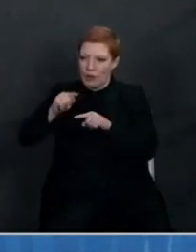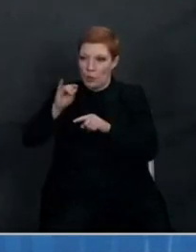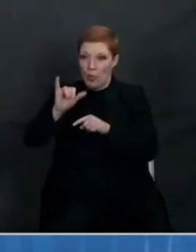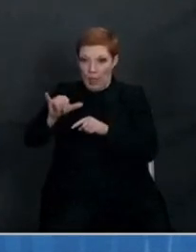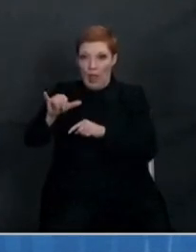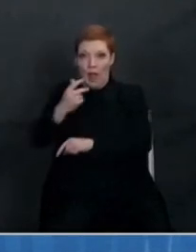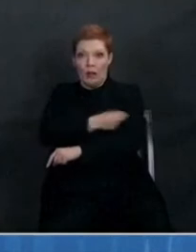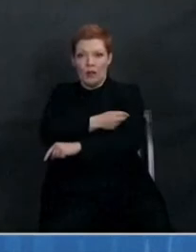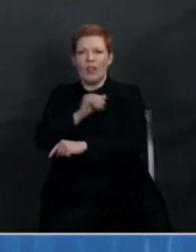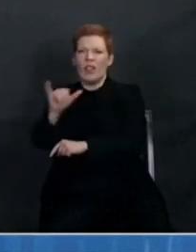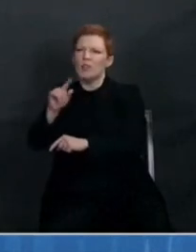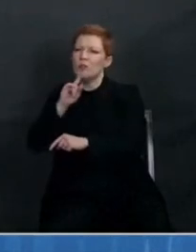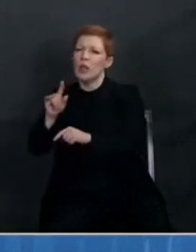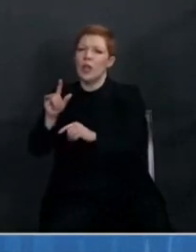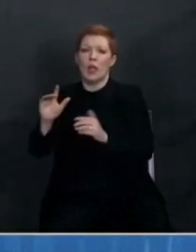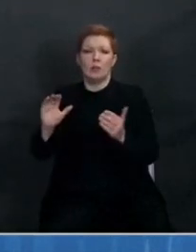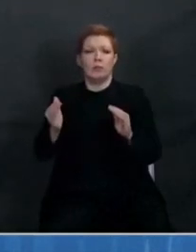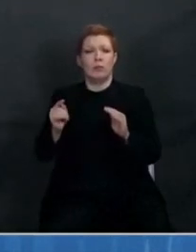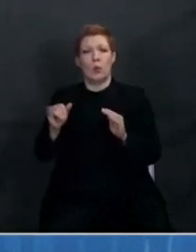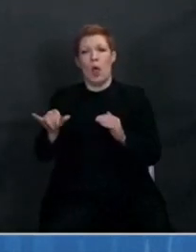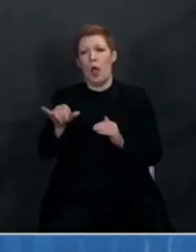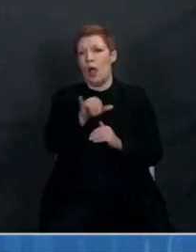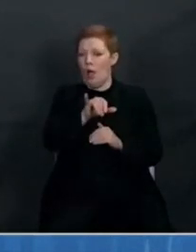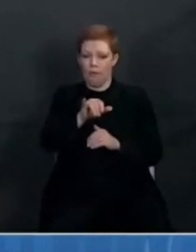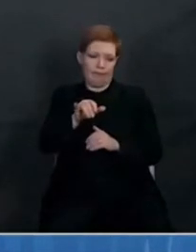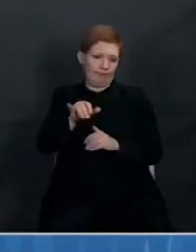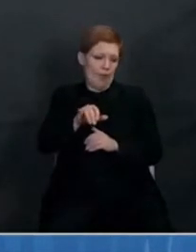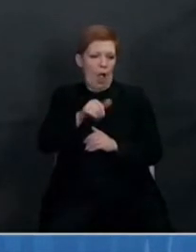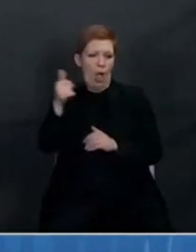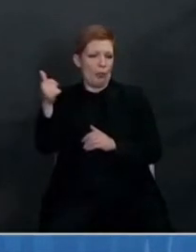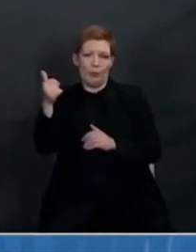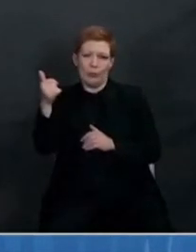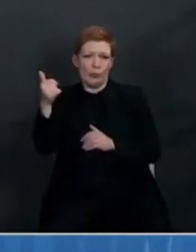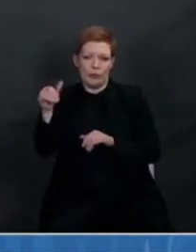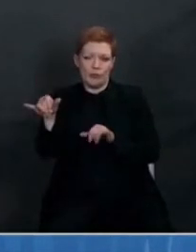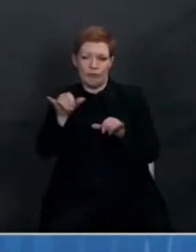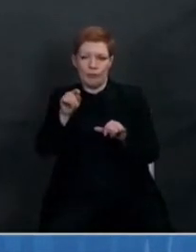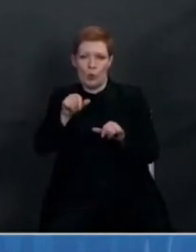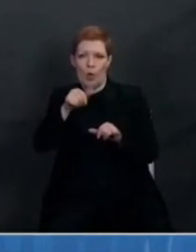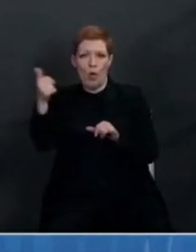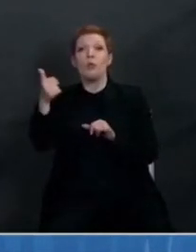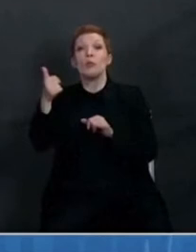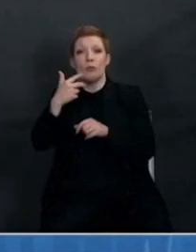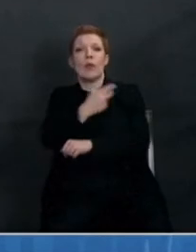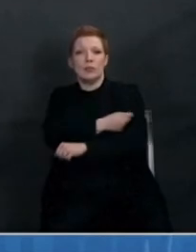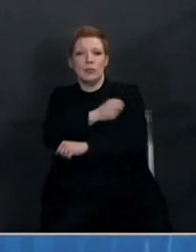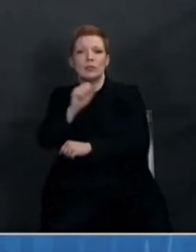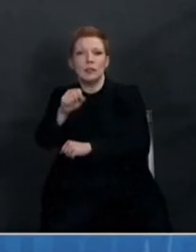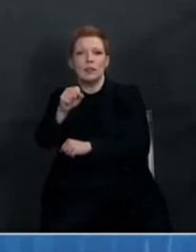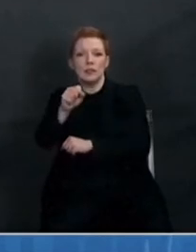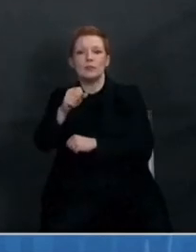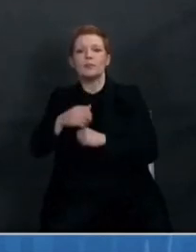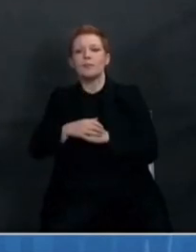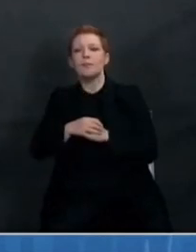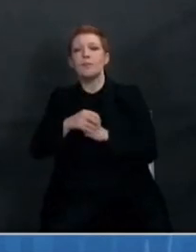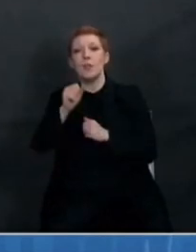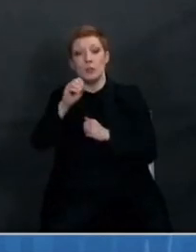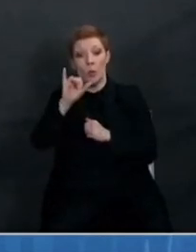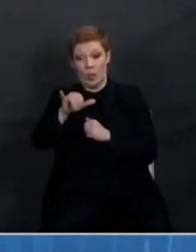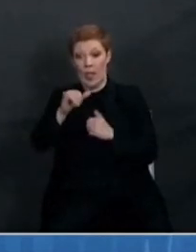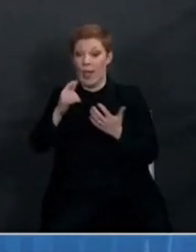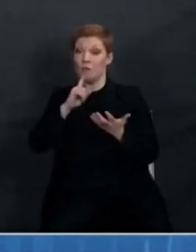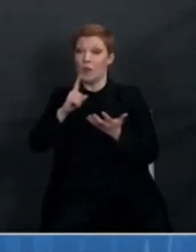these actions, there is less virus spreading, and the conditions that produce variants are decreased. Thank you. I